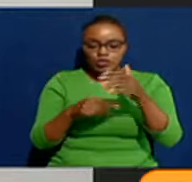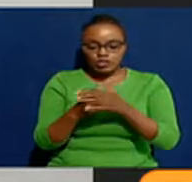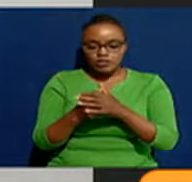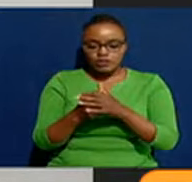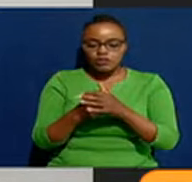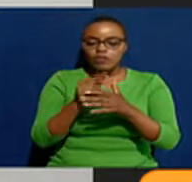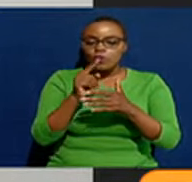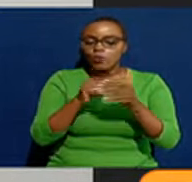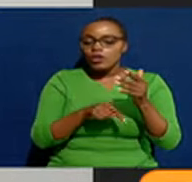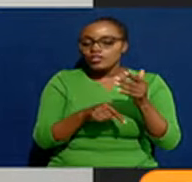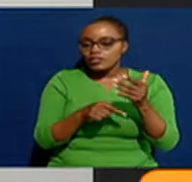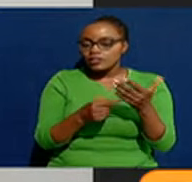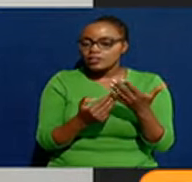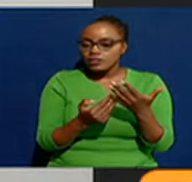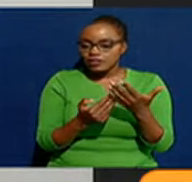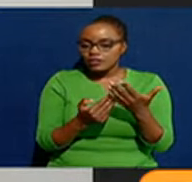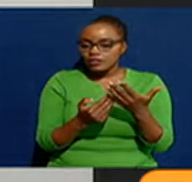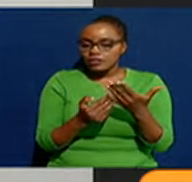what